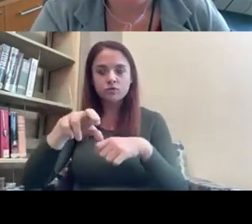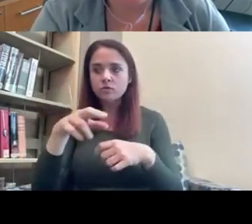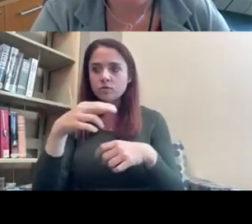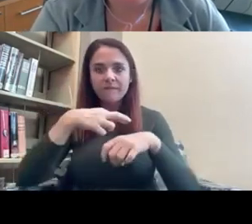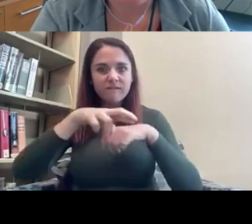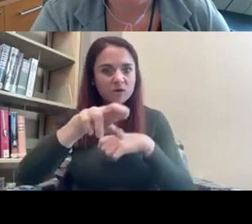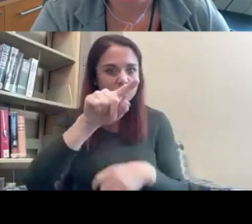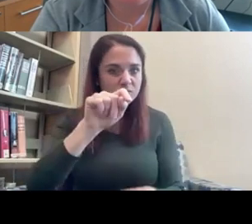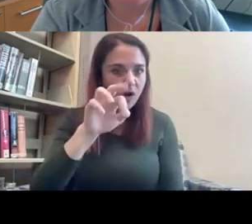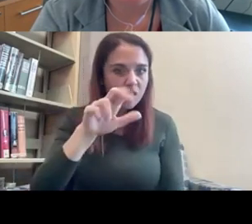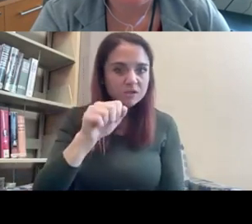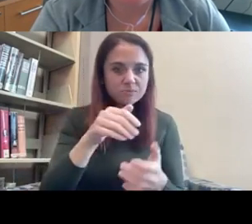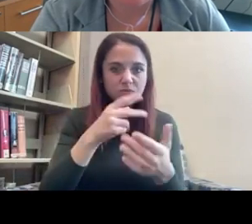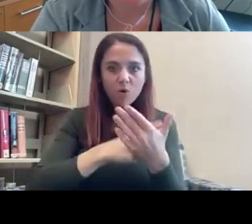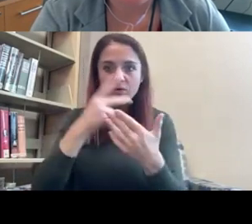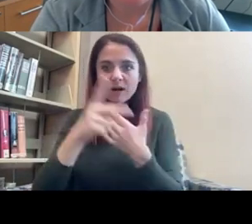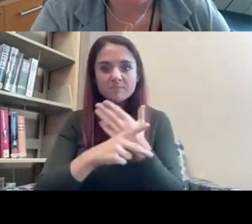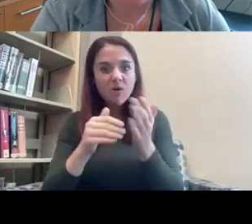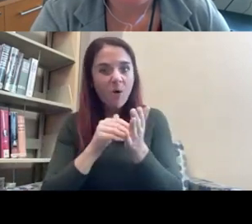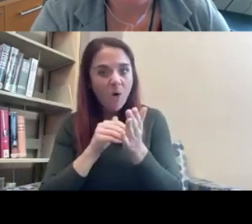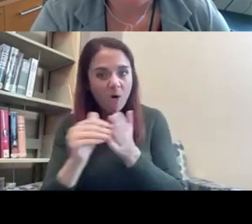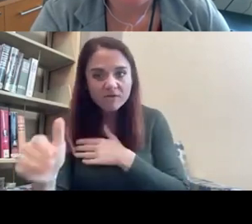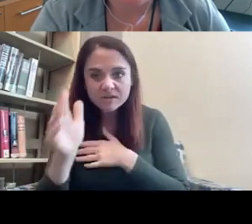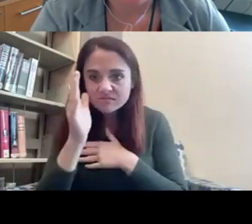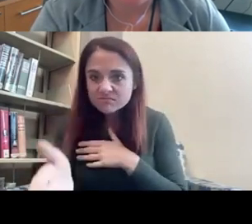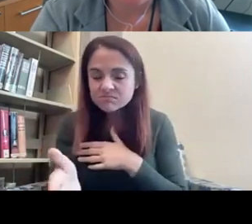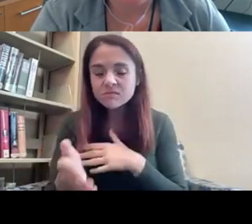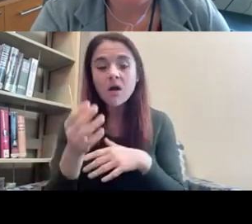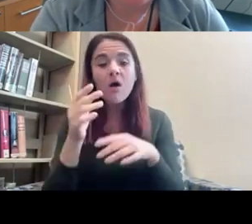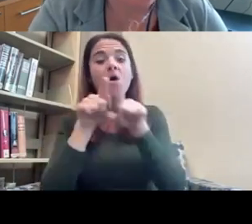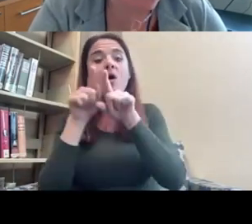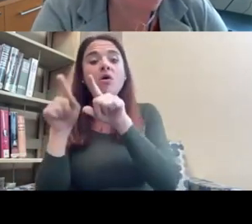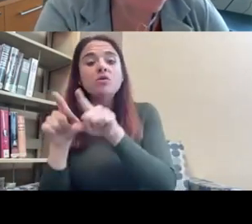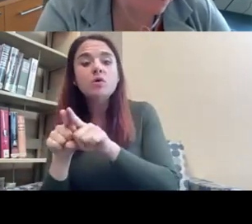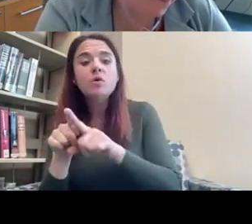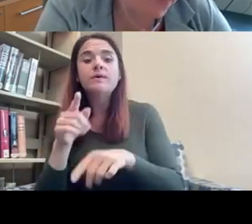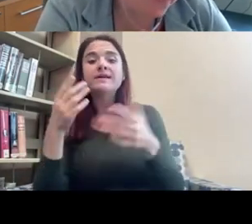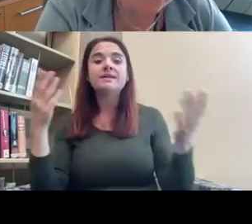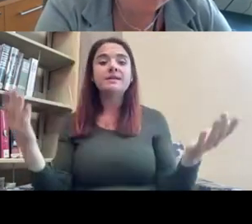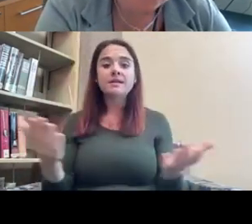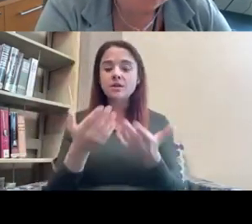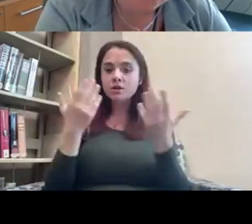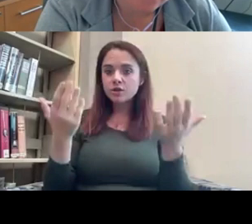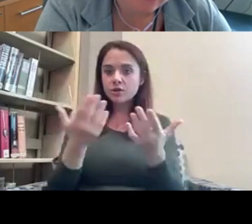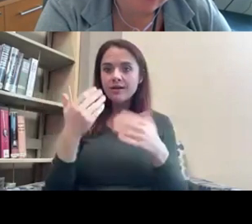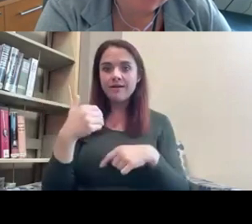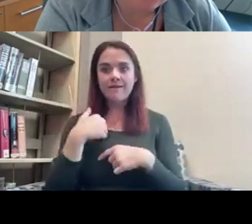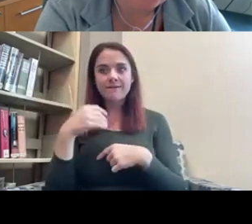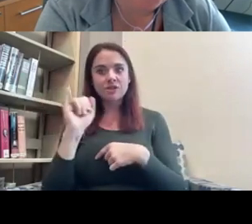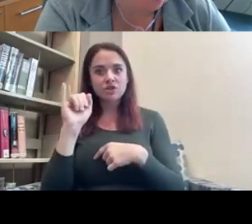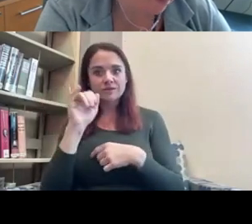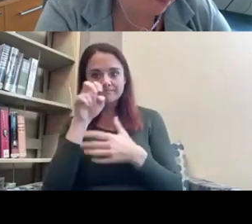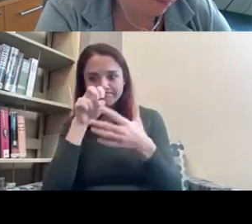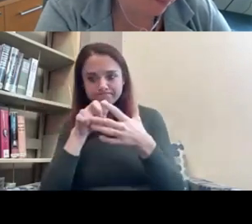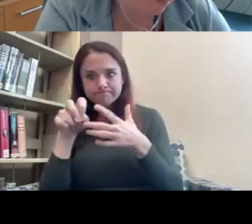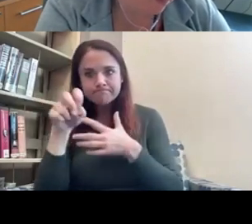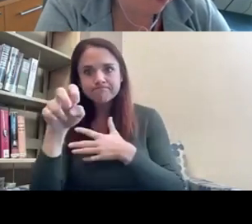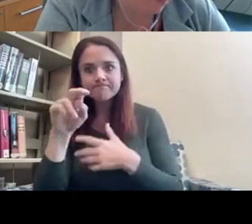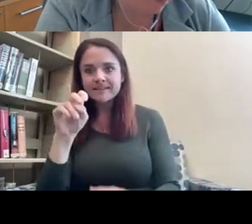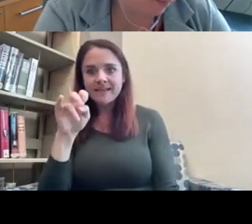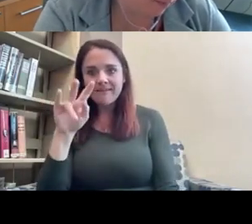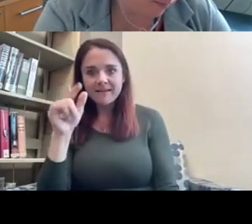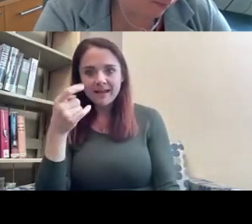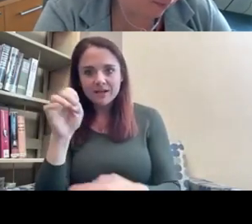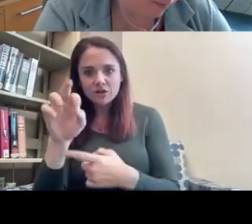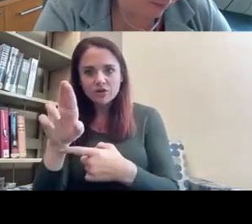Tara's programs often, but we also at Noyes have an insurance navigator that we refer to often